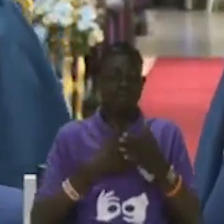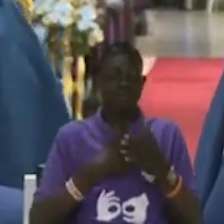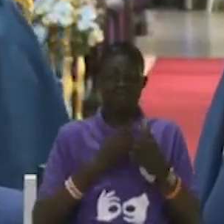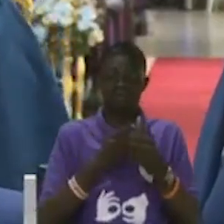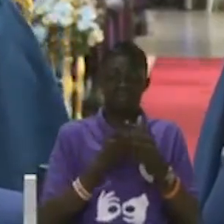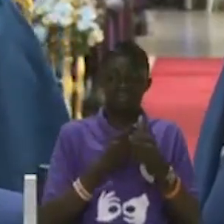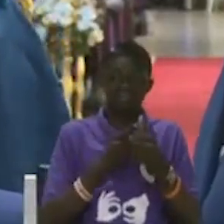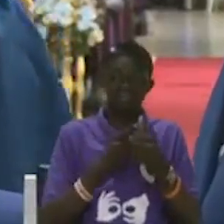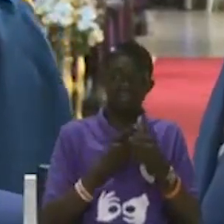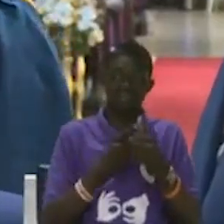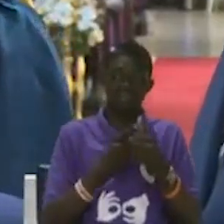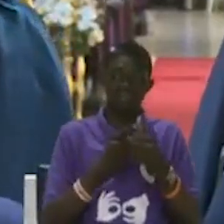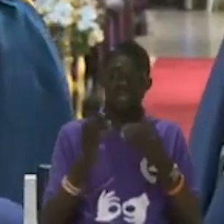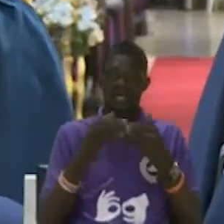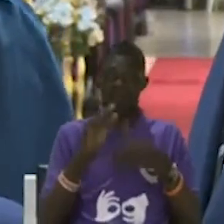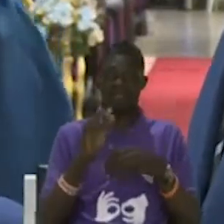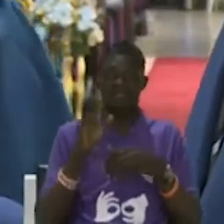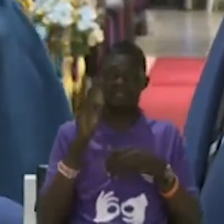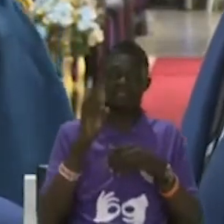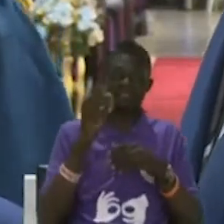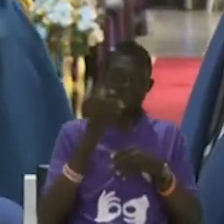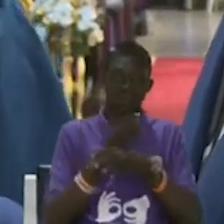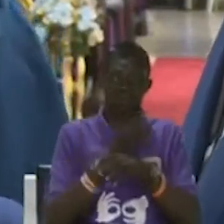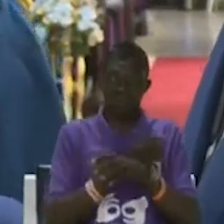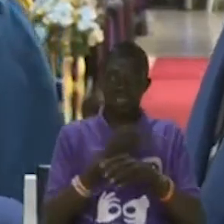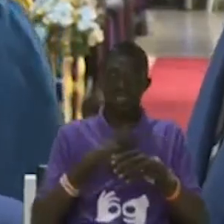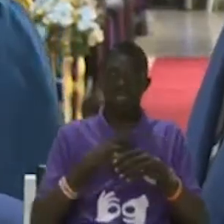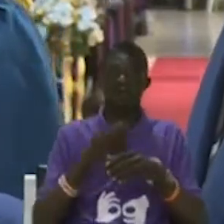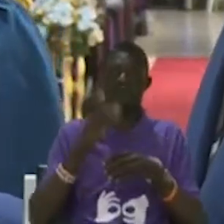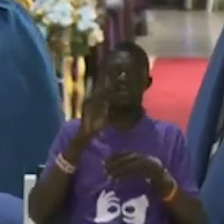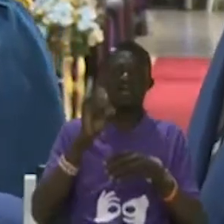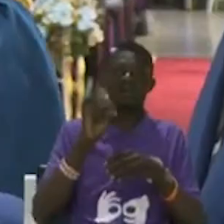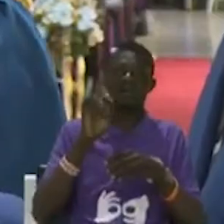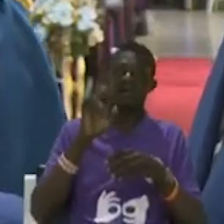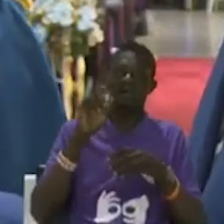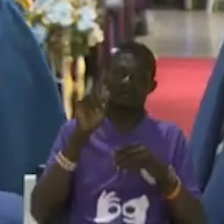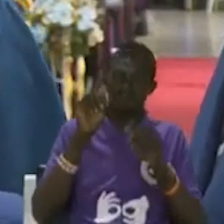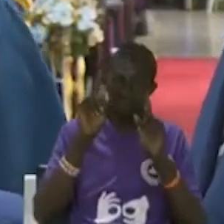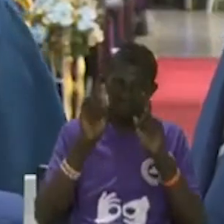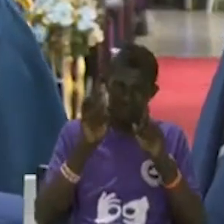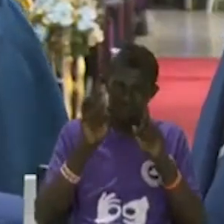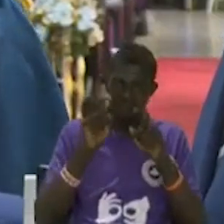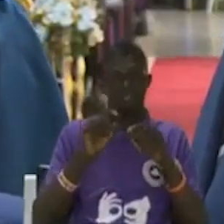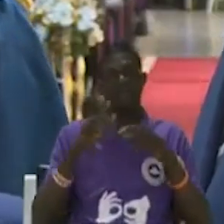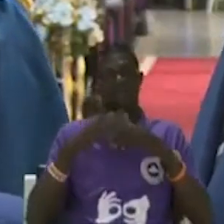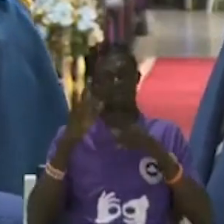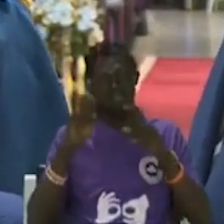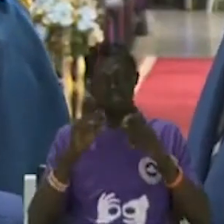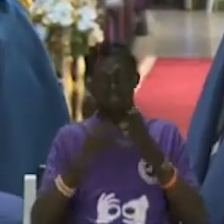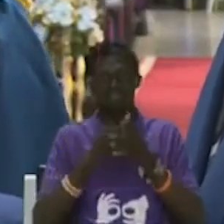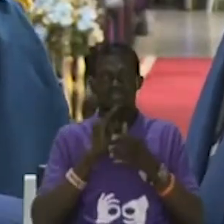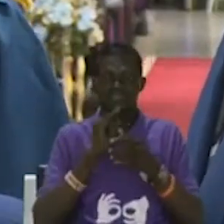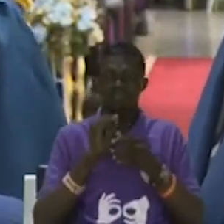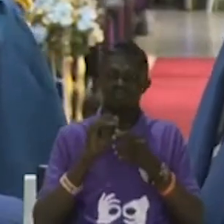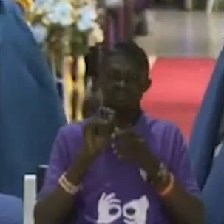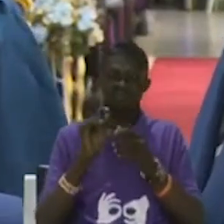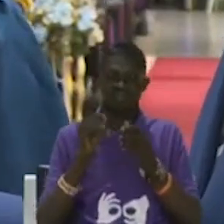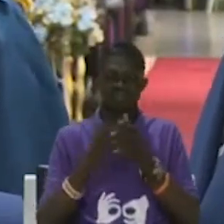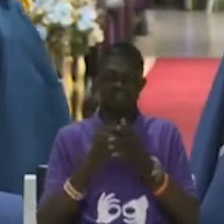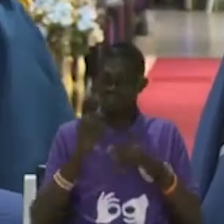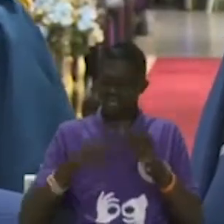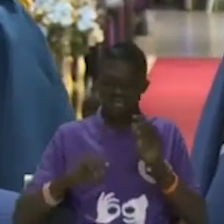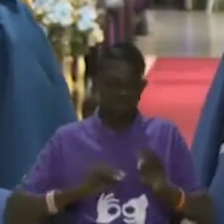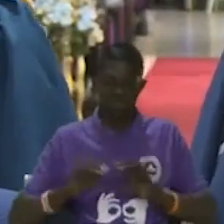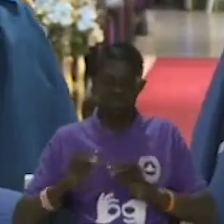courses of chemotherapy, after the first six courses, I had an MRI test. The MRI test said that the tumor didn't shrink or moved at